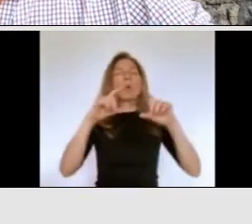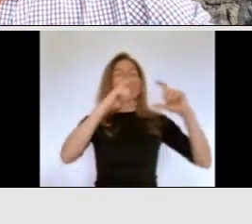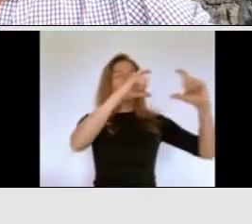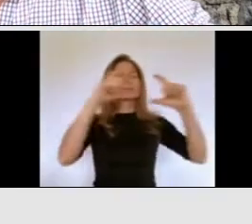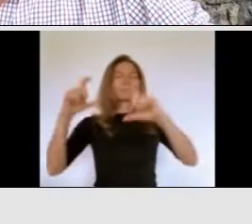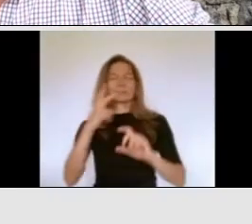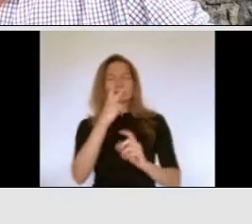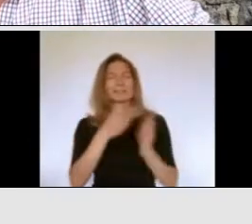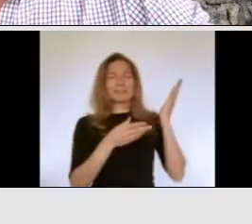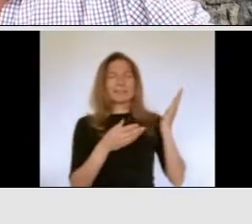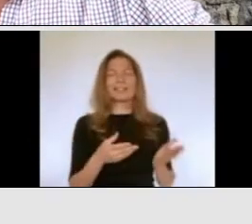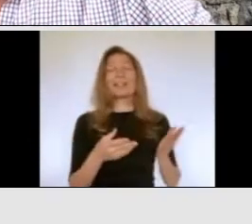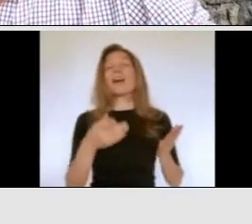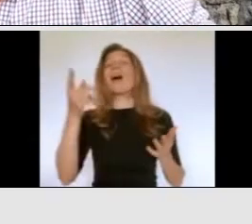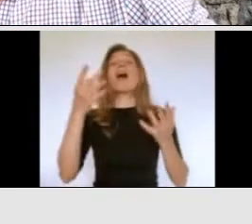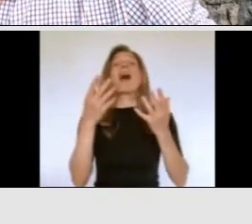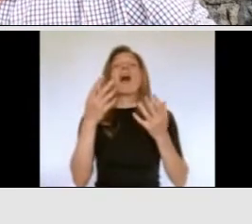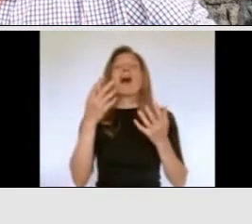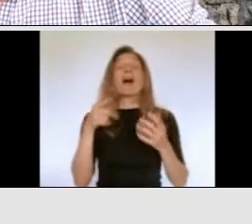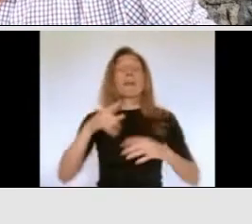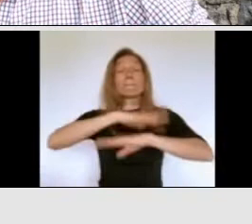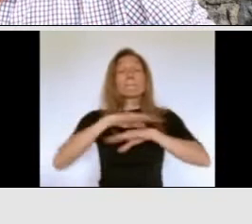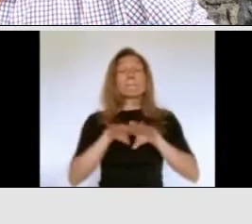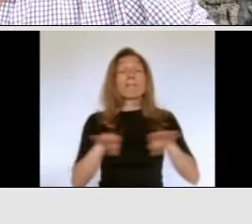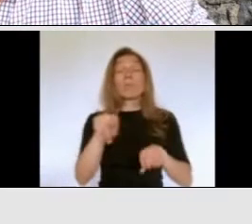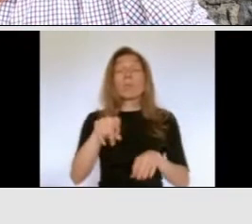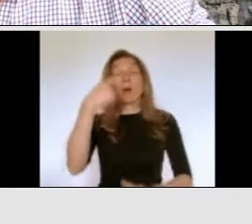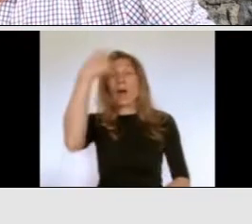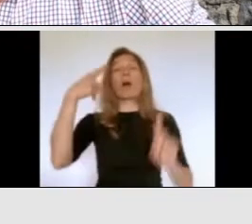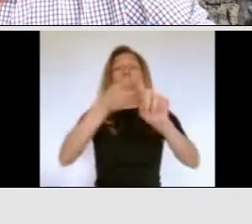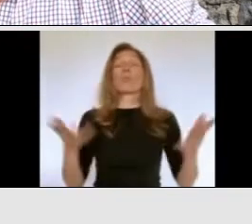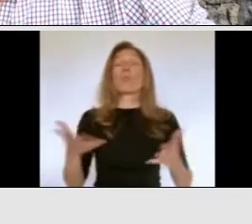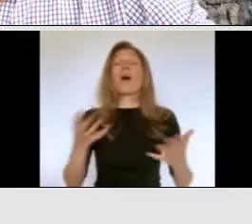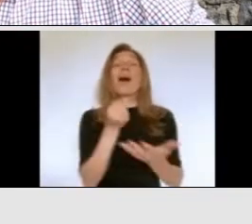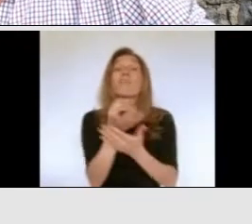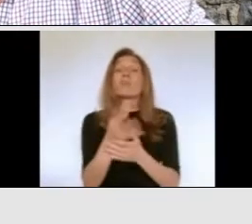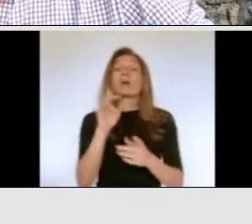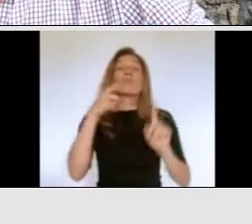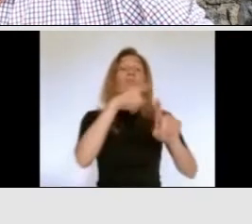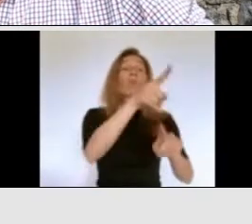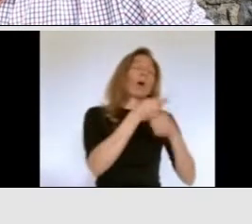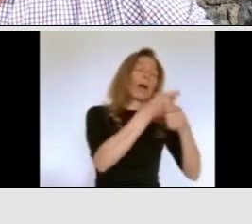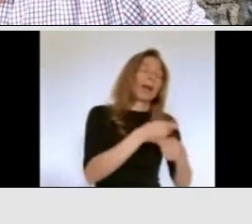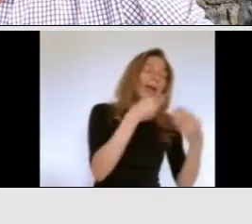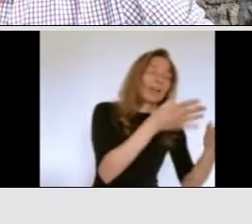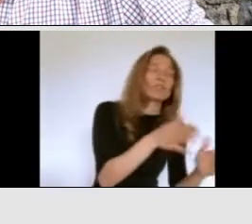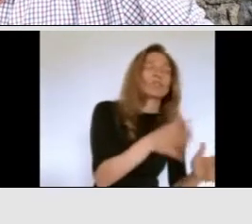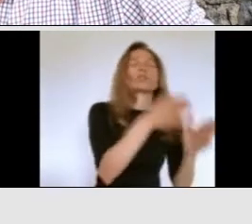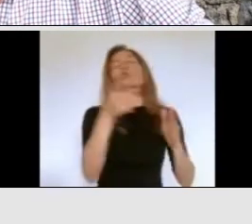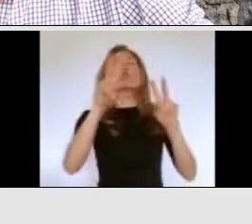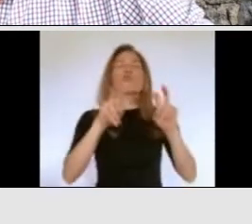different information for caregivers, care service providers, health